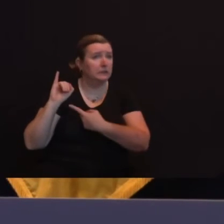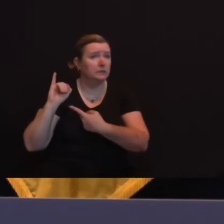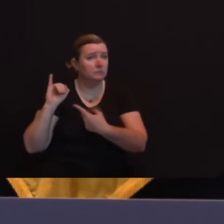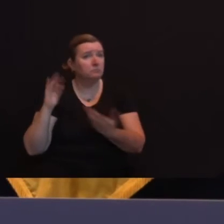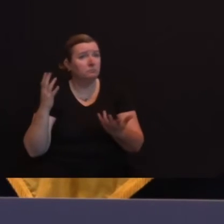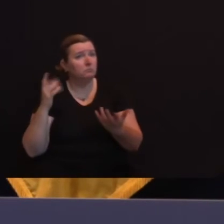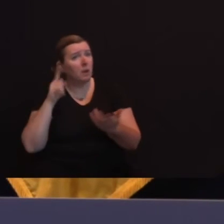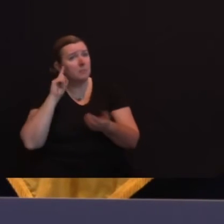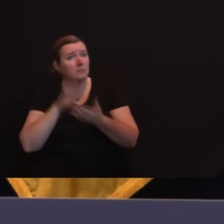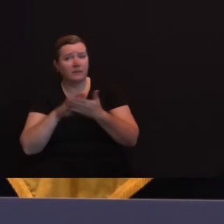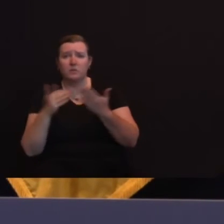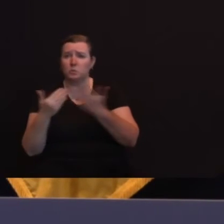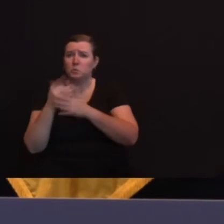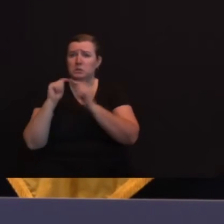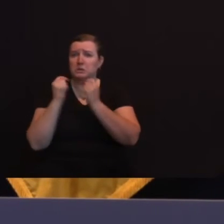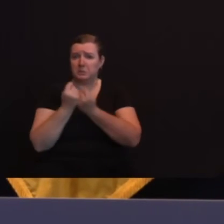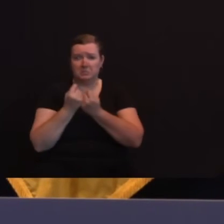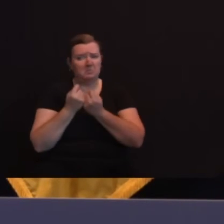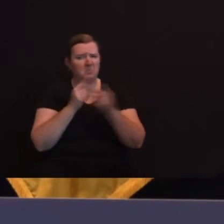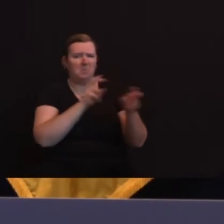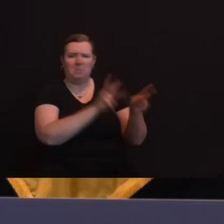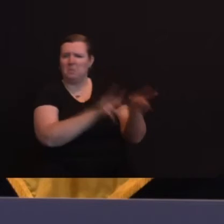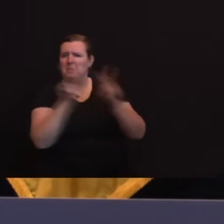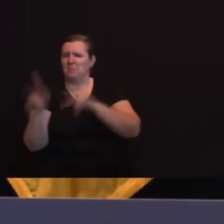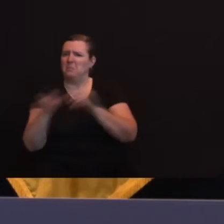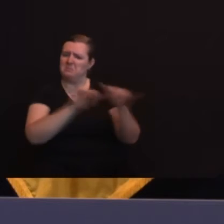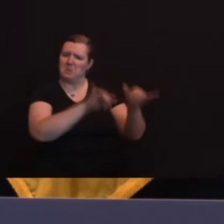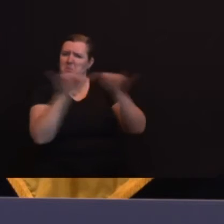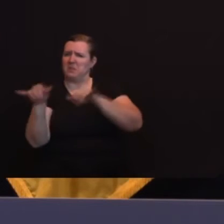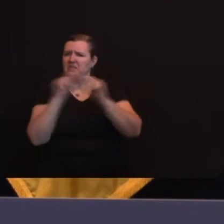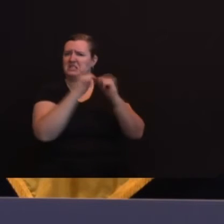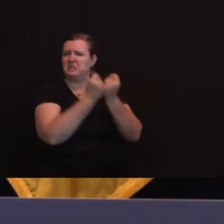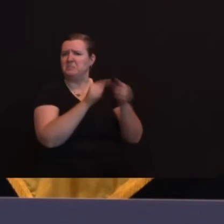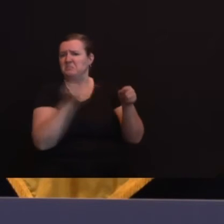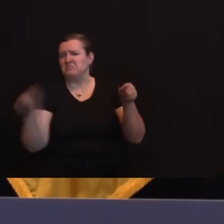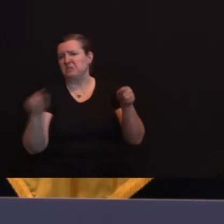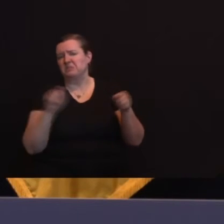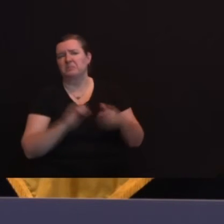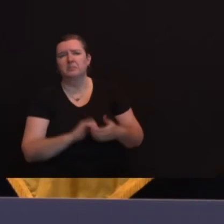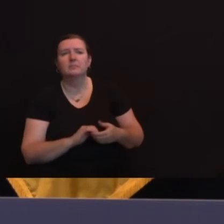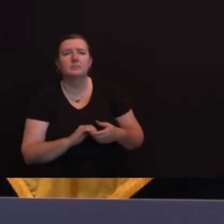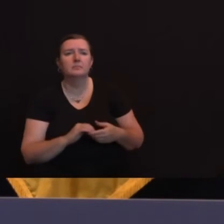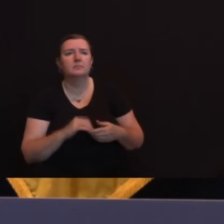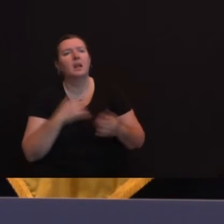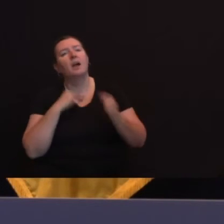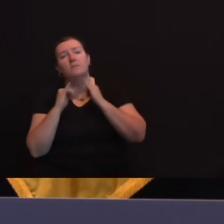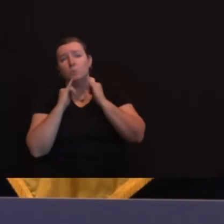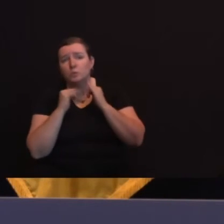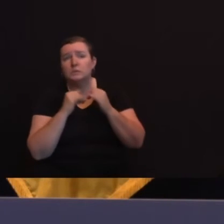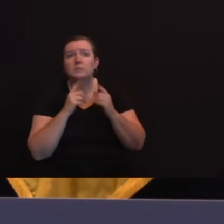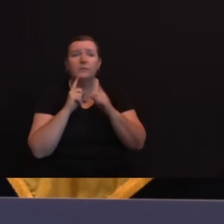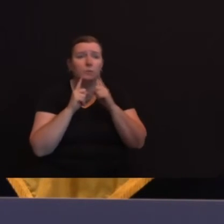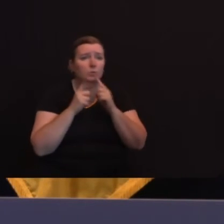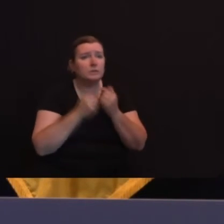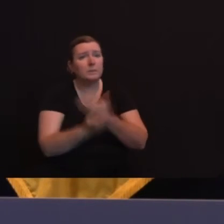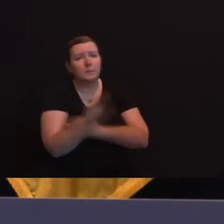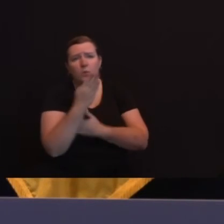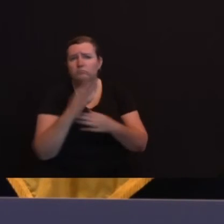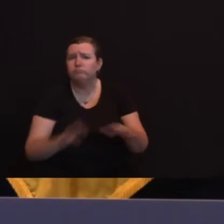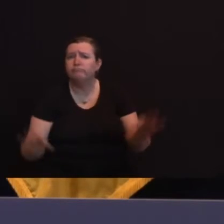I did get interviewed this morning. It is essential that we get federal support, and that includes